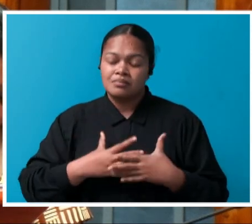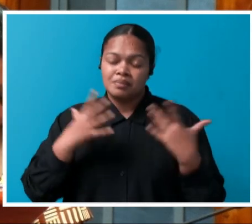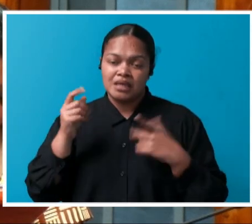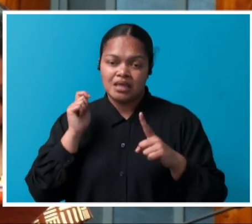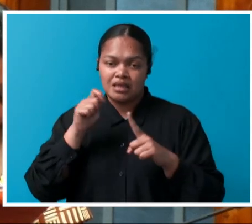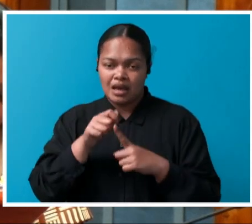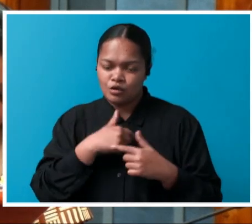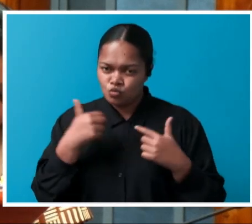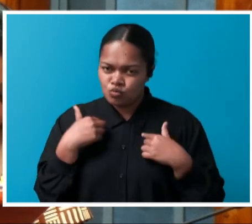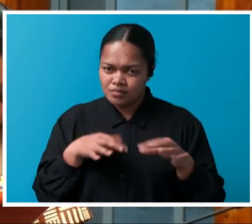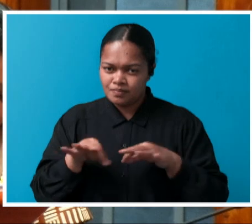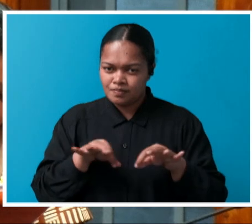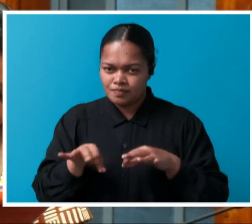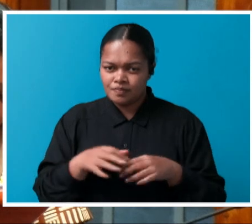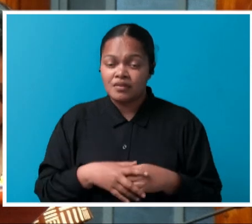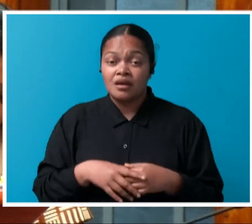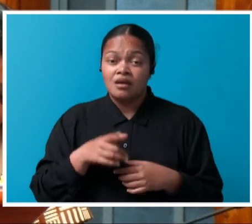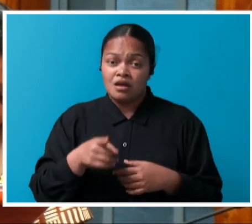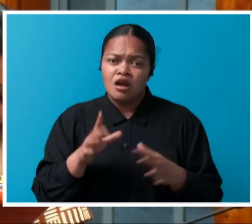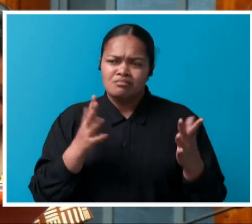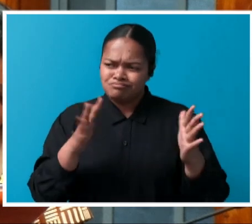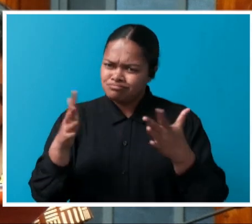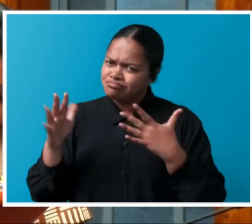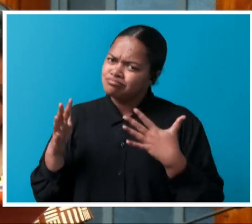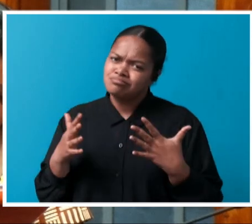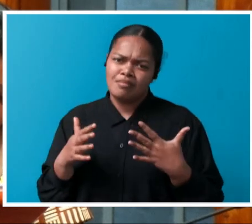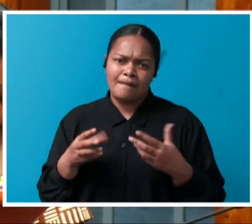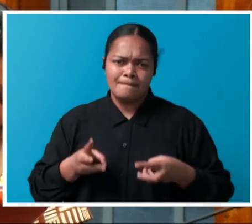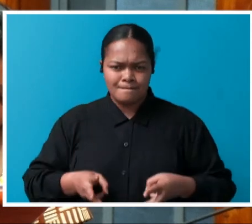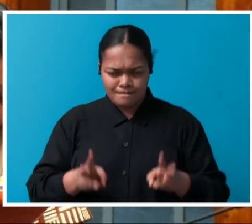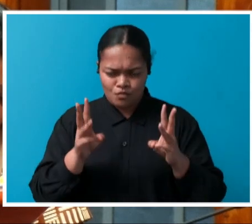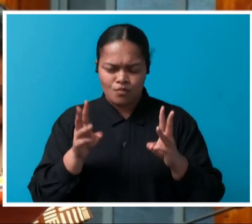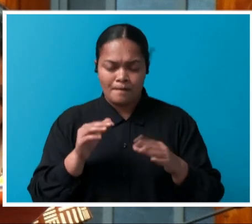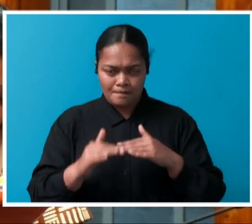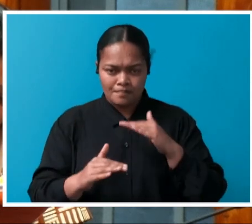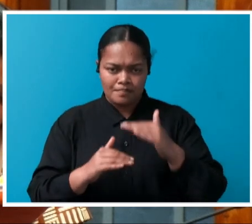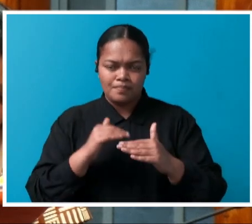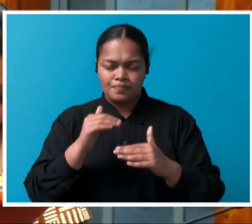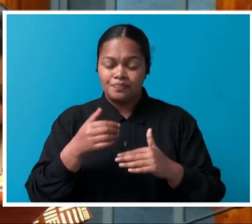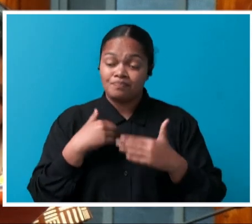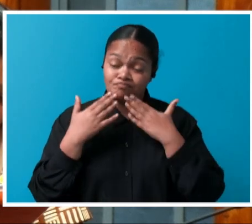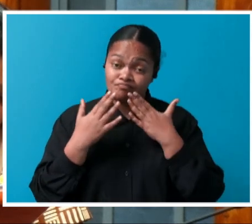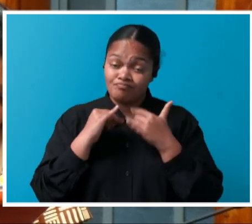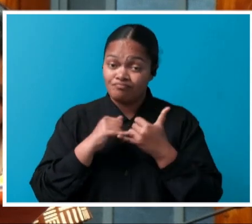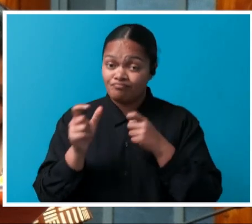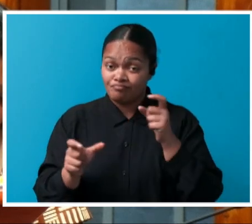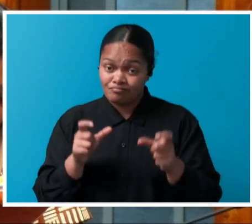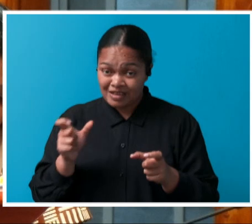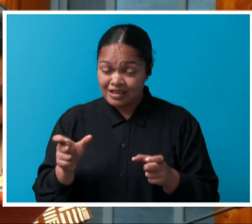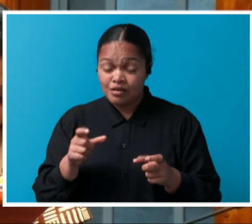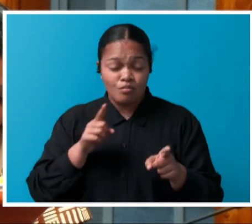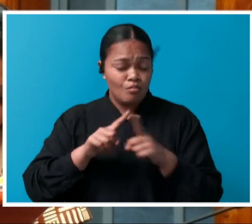that we've set. It has been a commendable journey, and I must thank all stakeholders, especially the